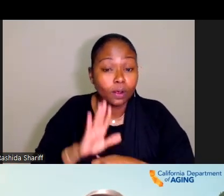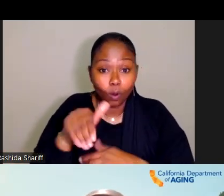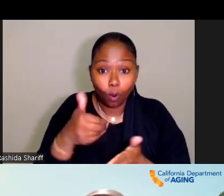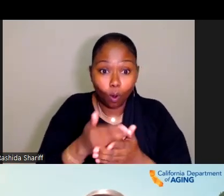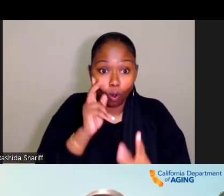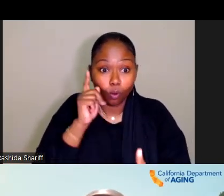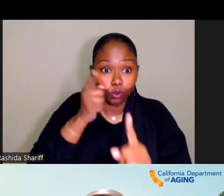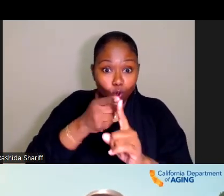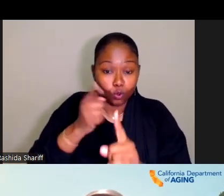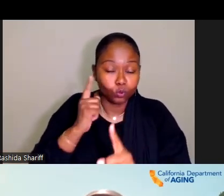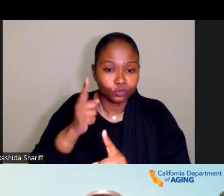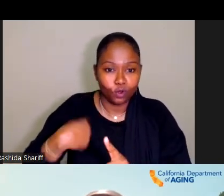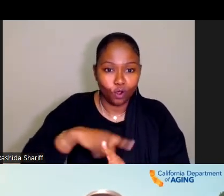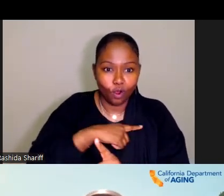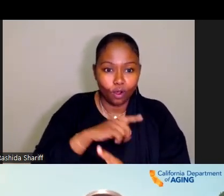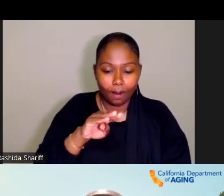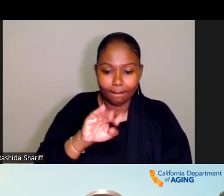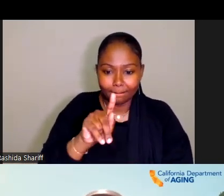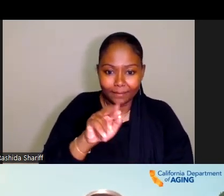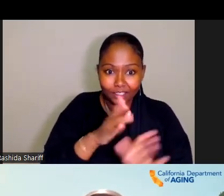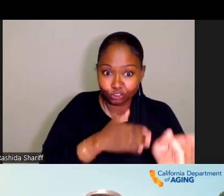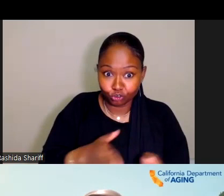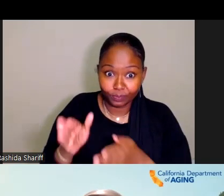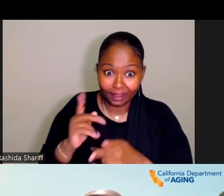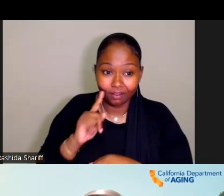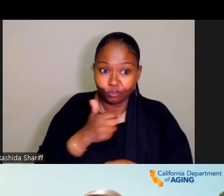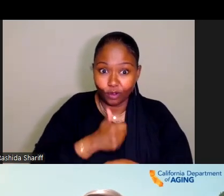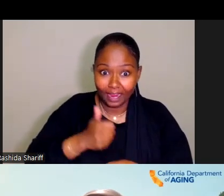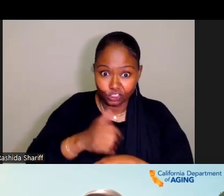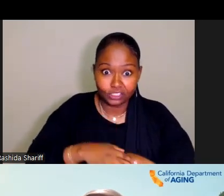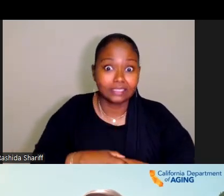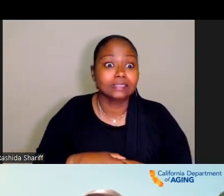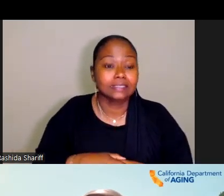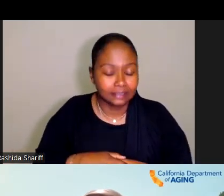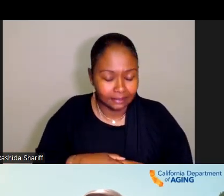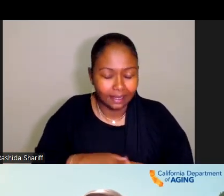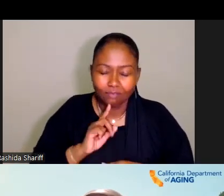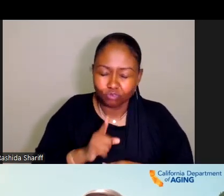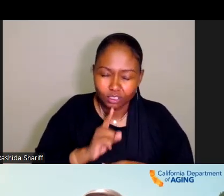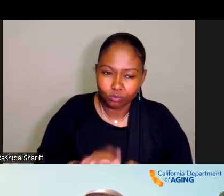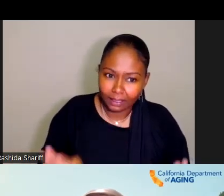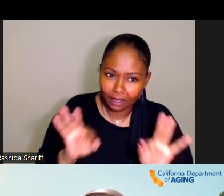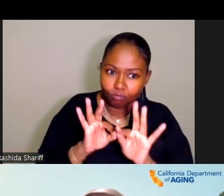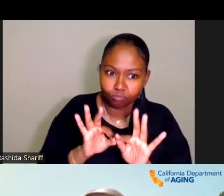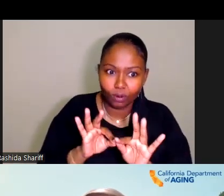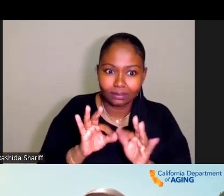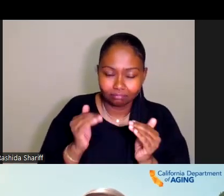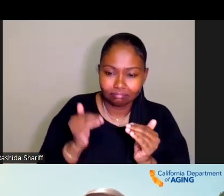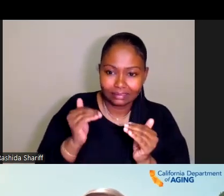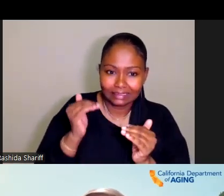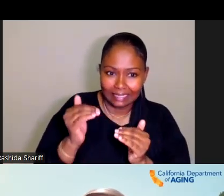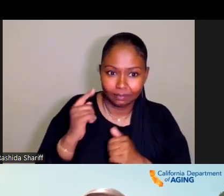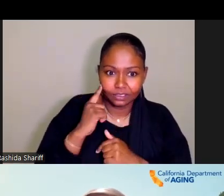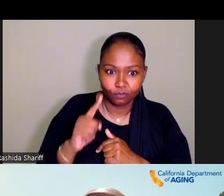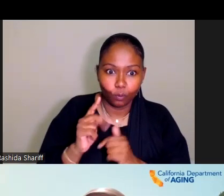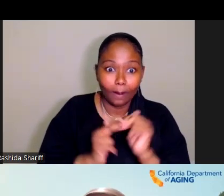the master plan for aging. And in our view, these are critical next steps to build the LTSS infrastructure